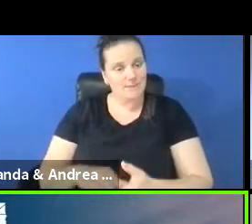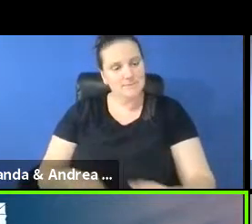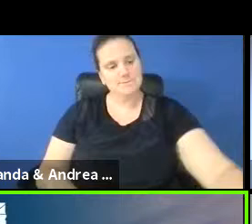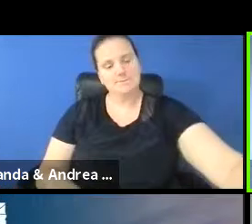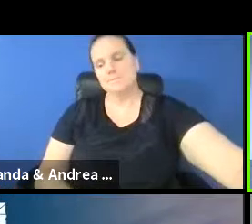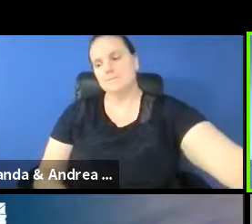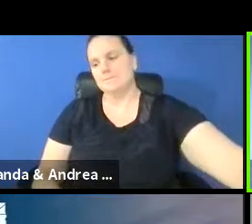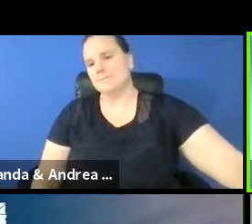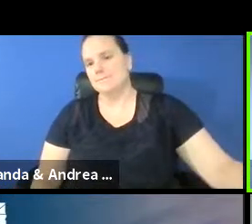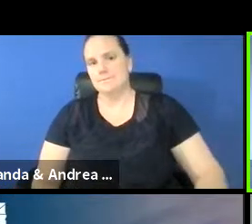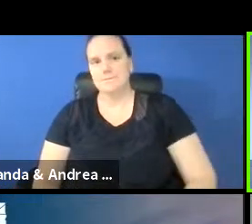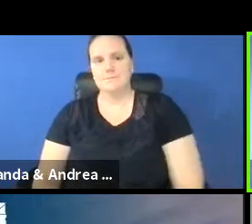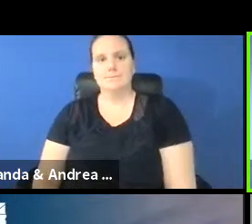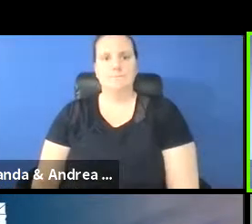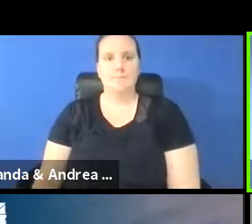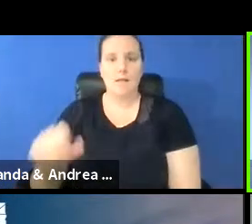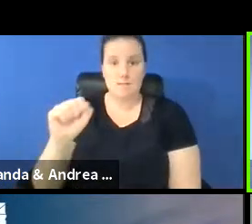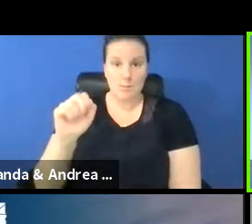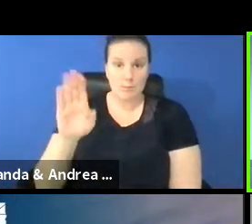Sabrina.